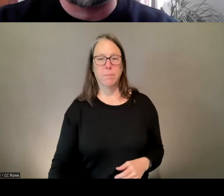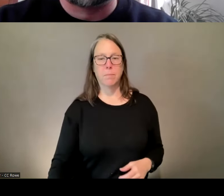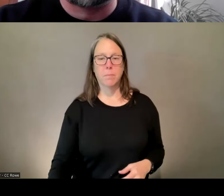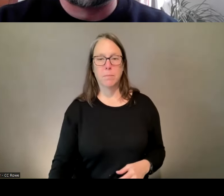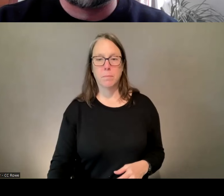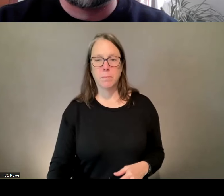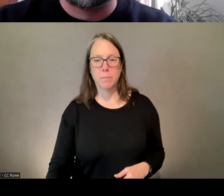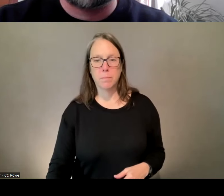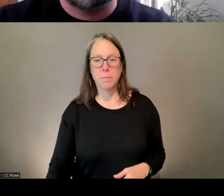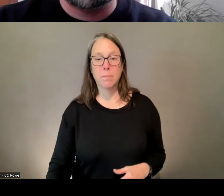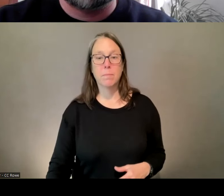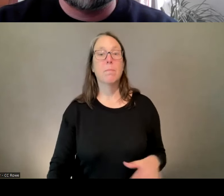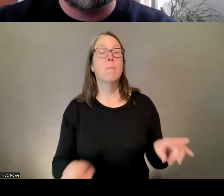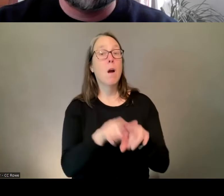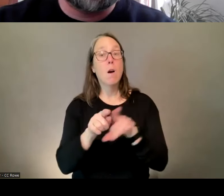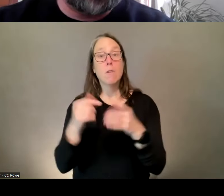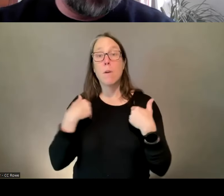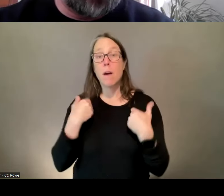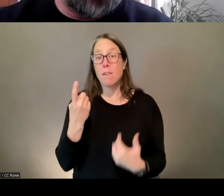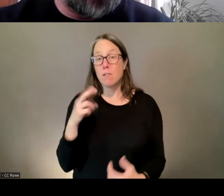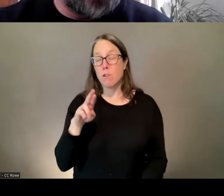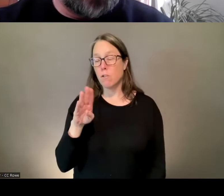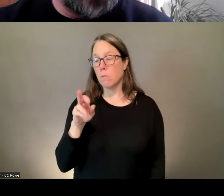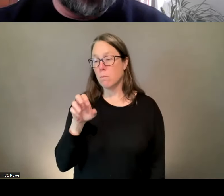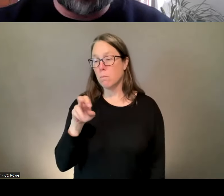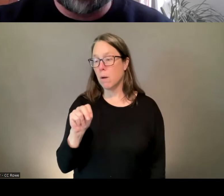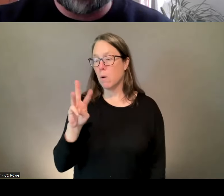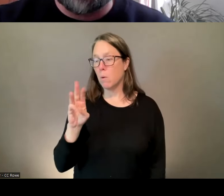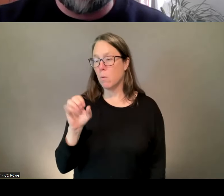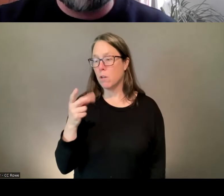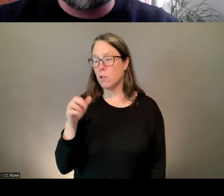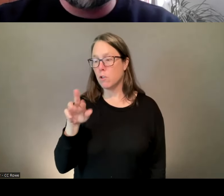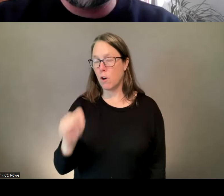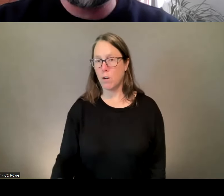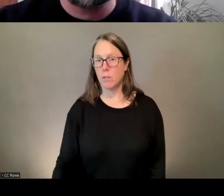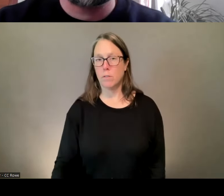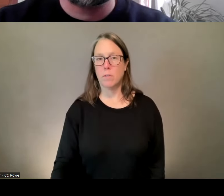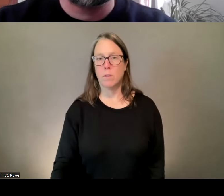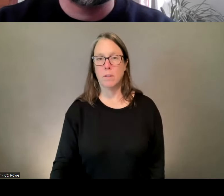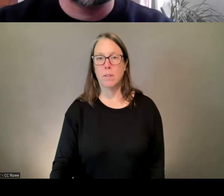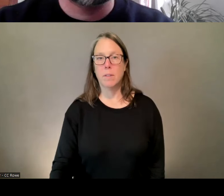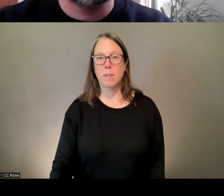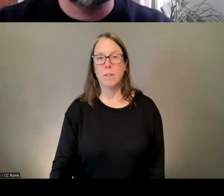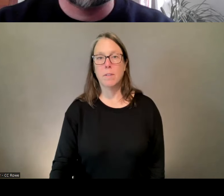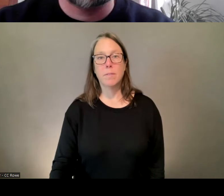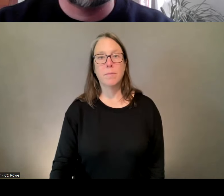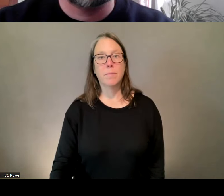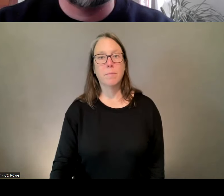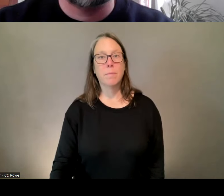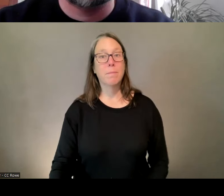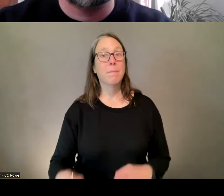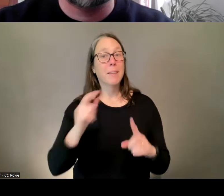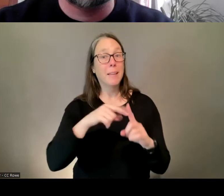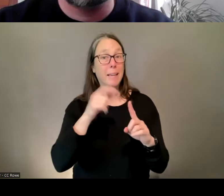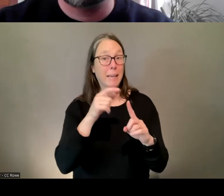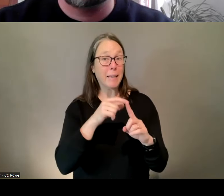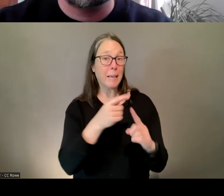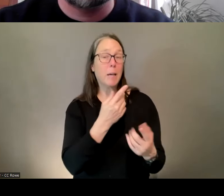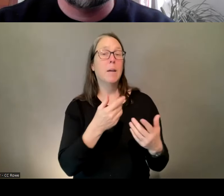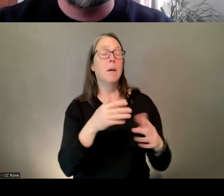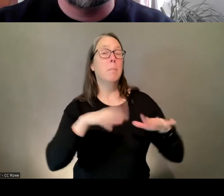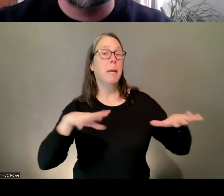Joining us today, we also have Dr. Brian Wishart. Dr. Wishart is a pediatric physical medicine and rehabilitation